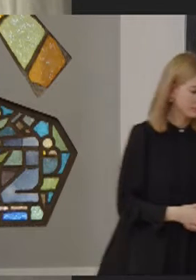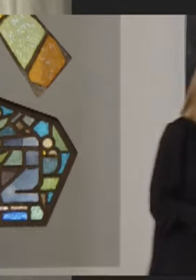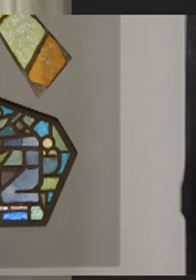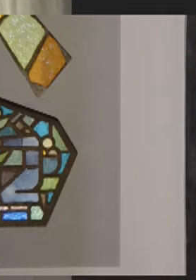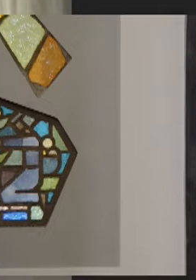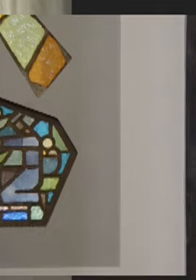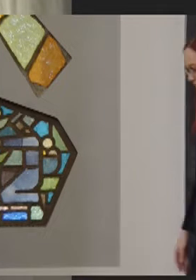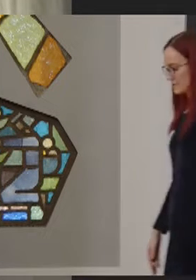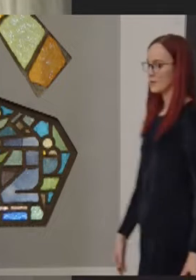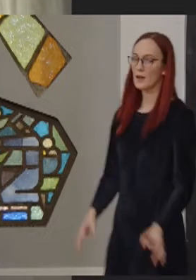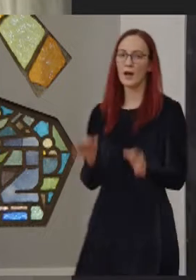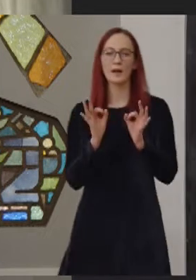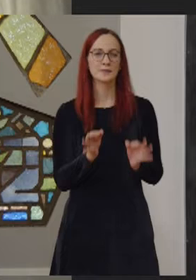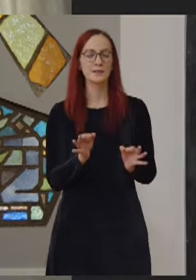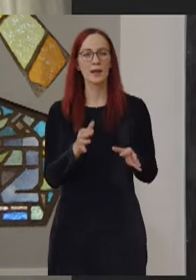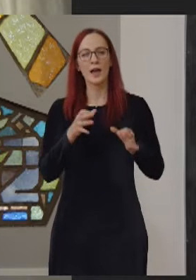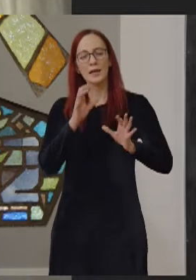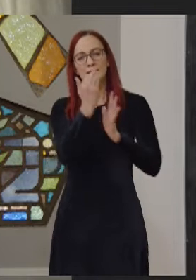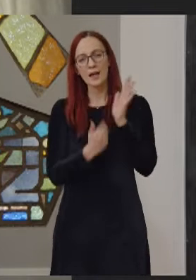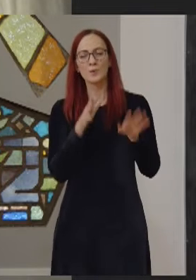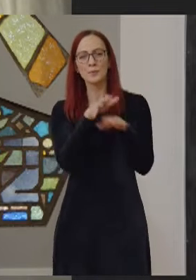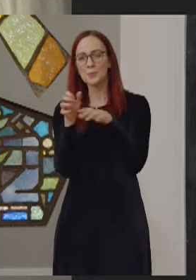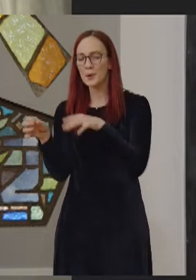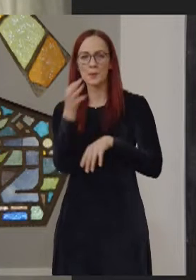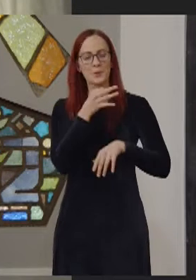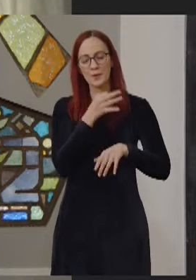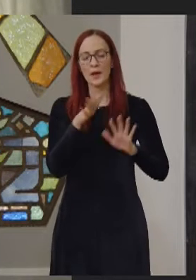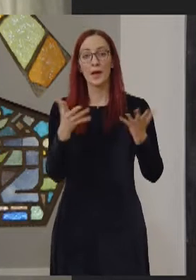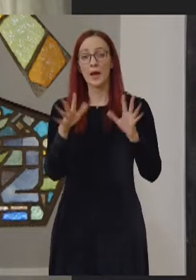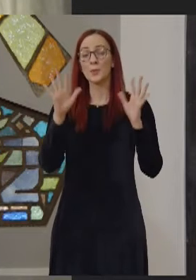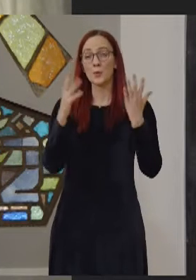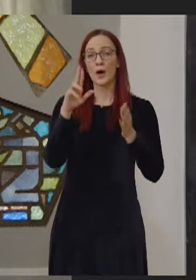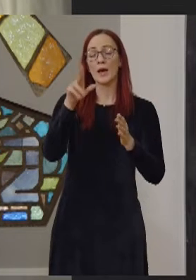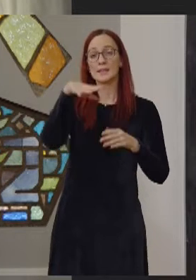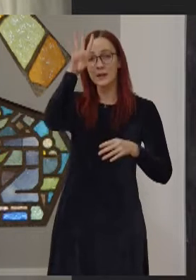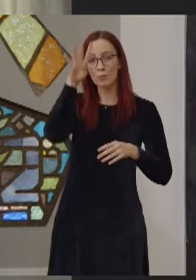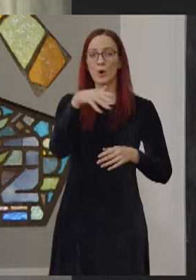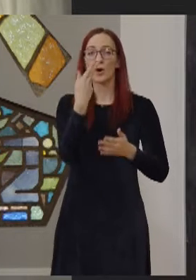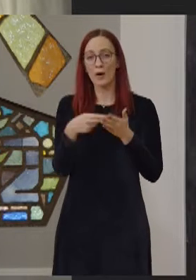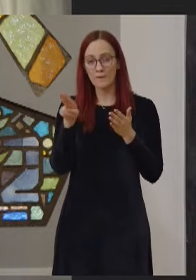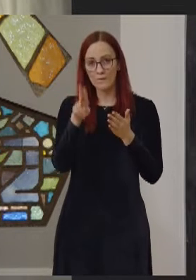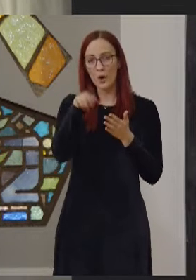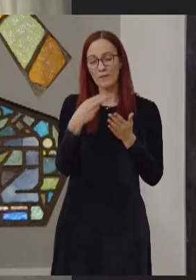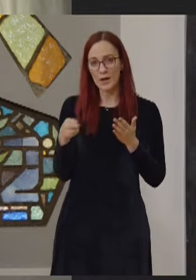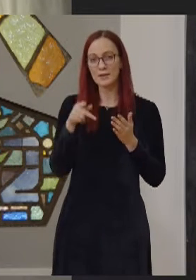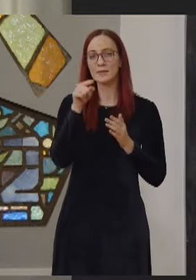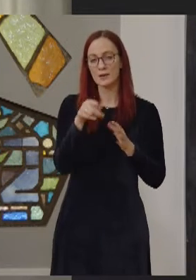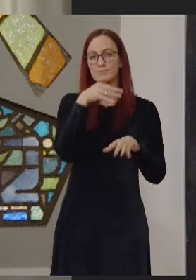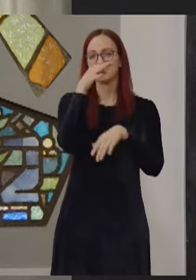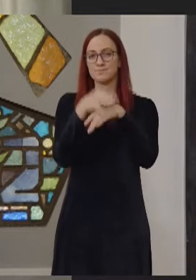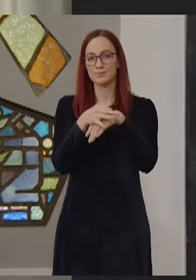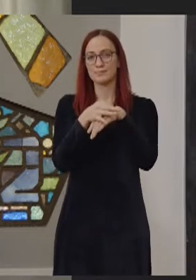decent people, that the people have to obey the law and various legal norms. So, in